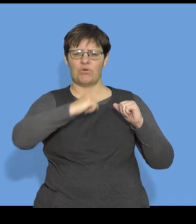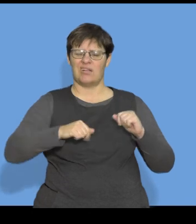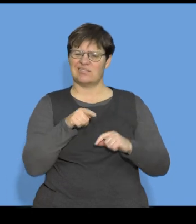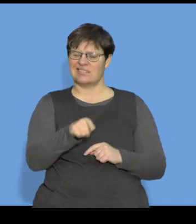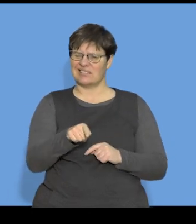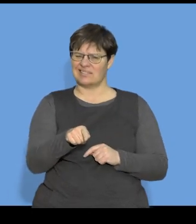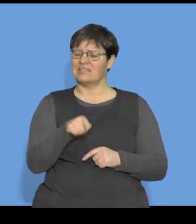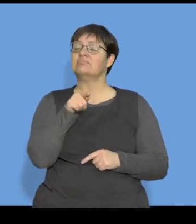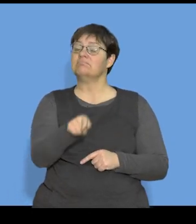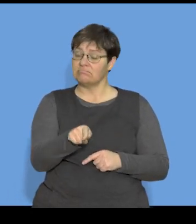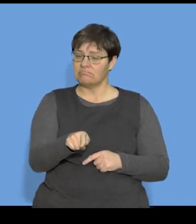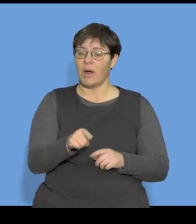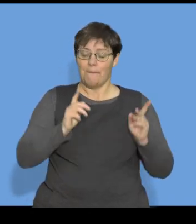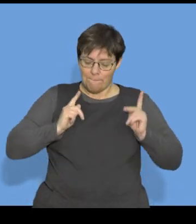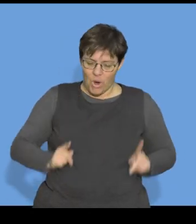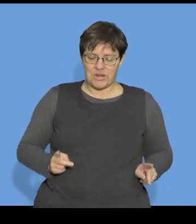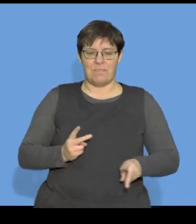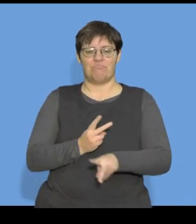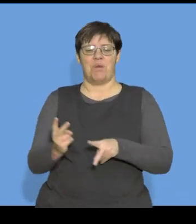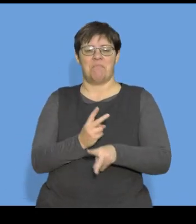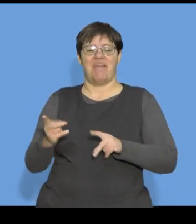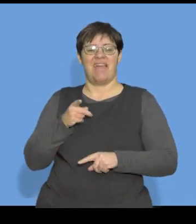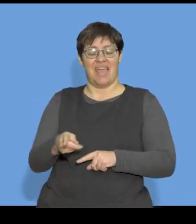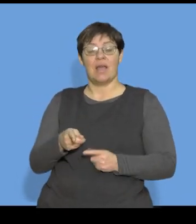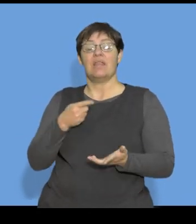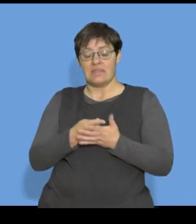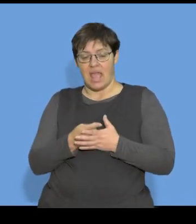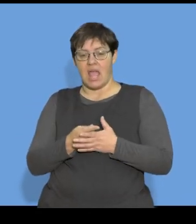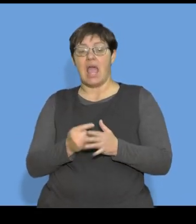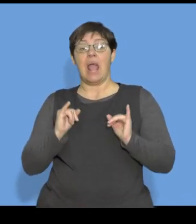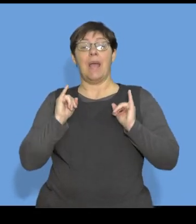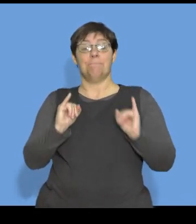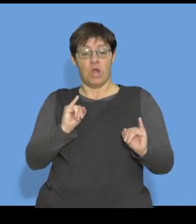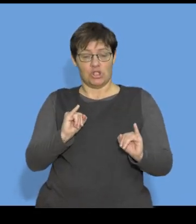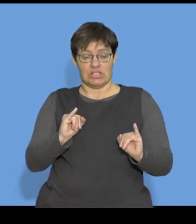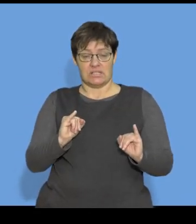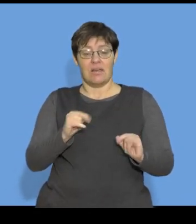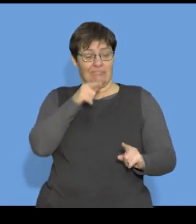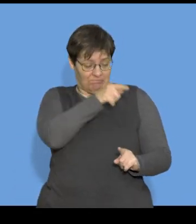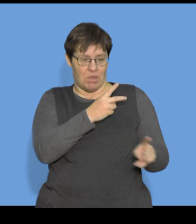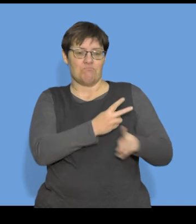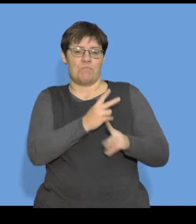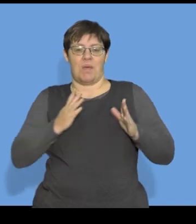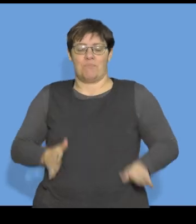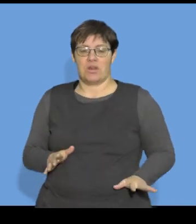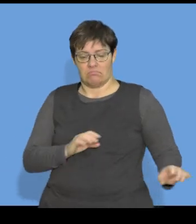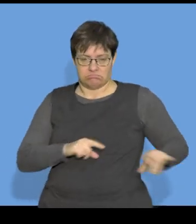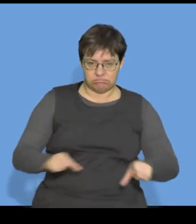prepares the body for what? For action in emergency